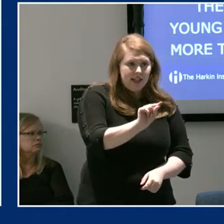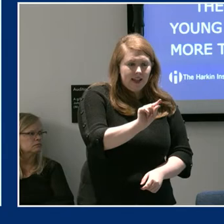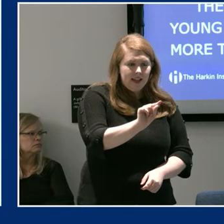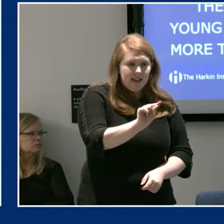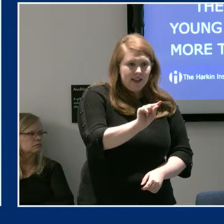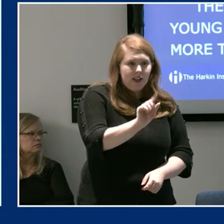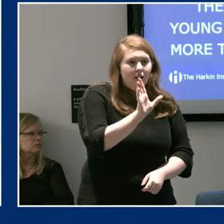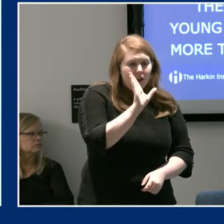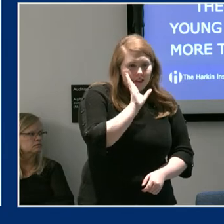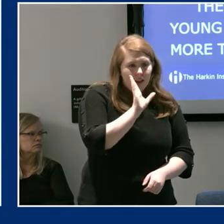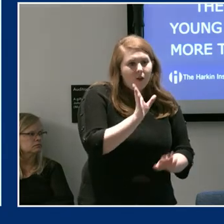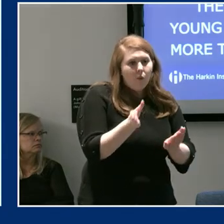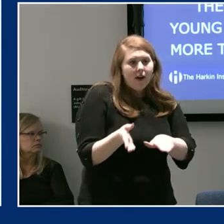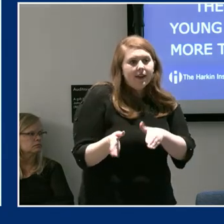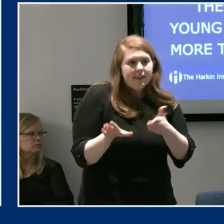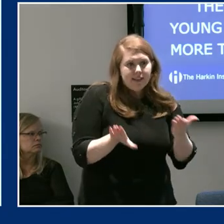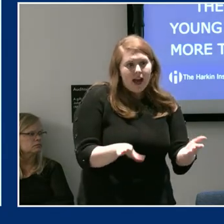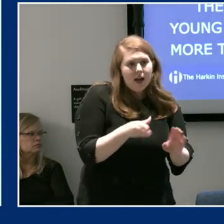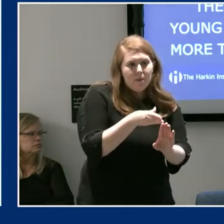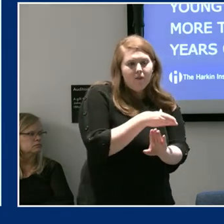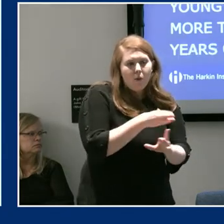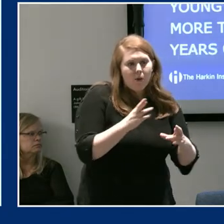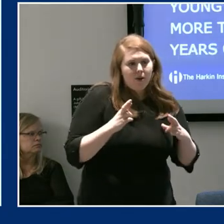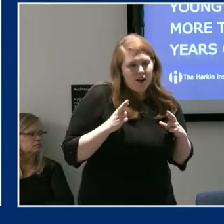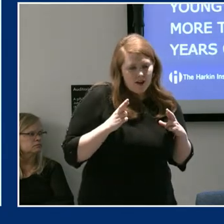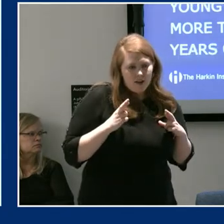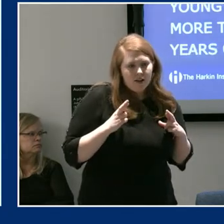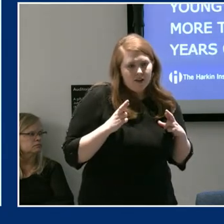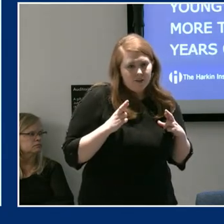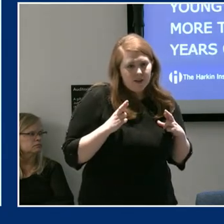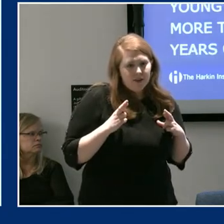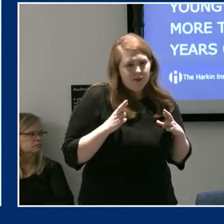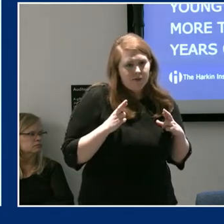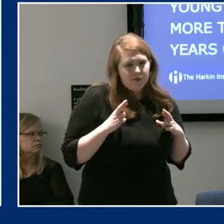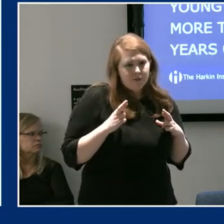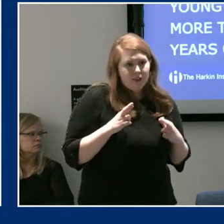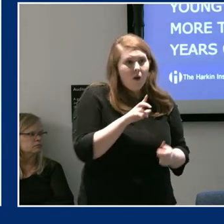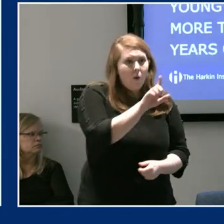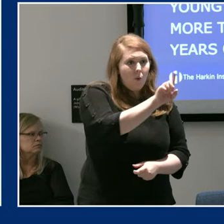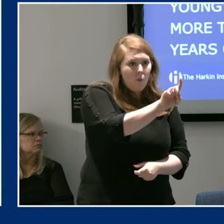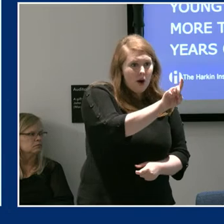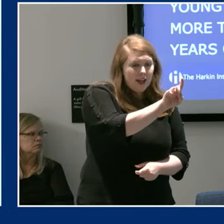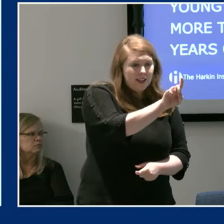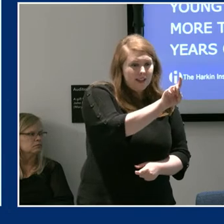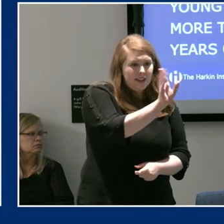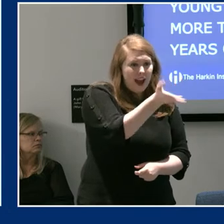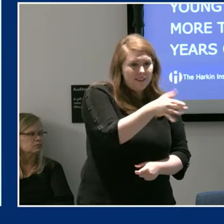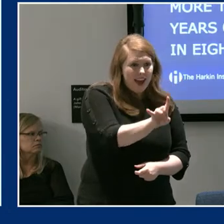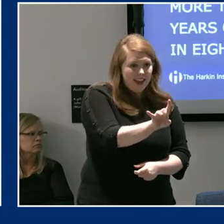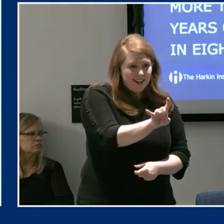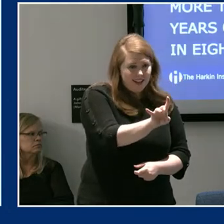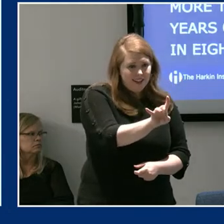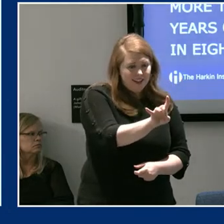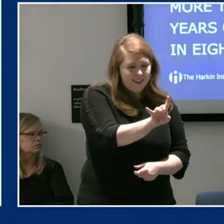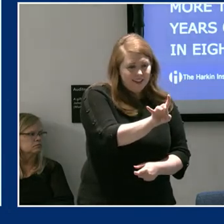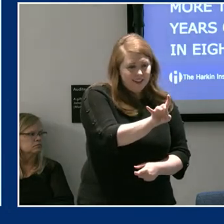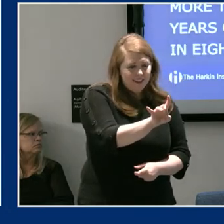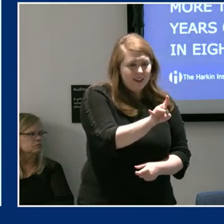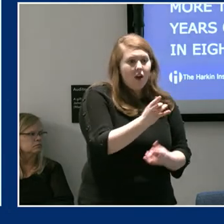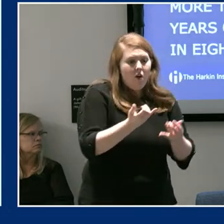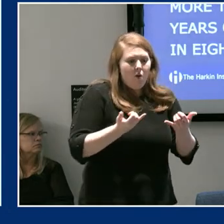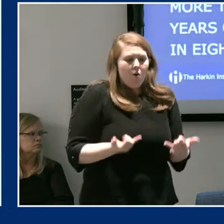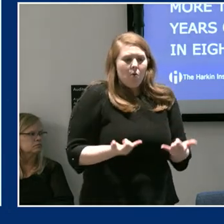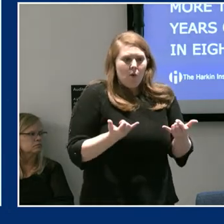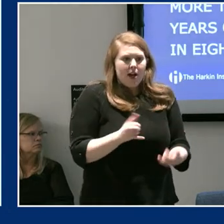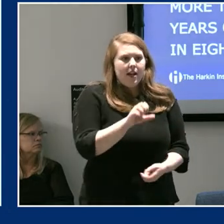will die before retirement. One in eight. Social Security currently